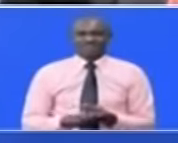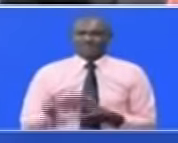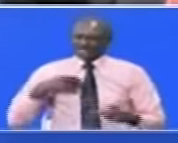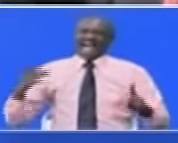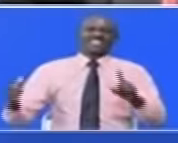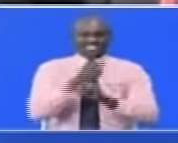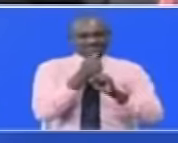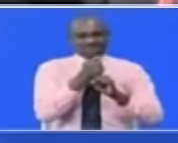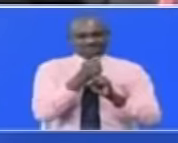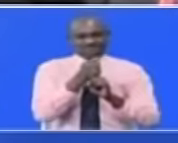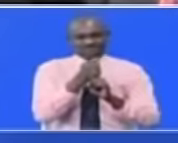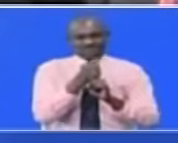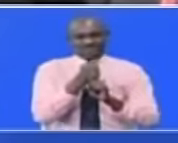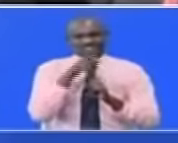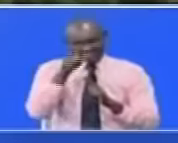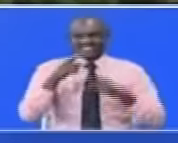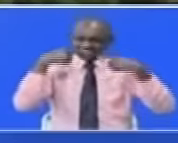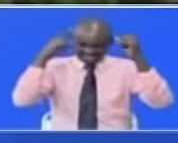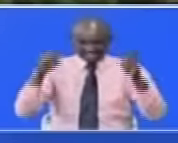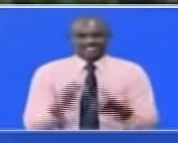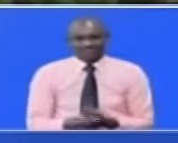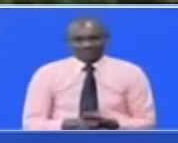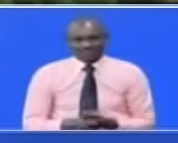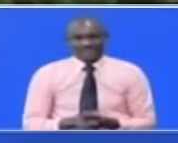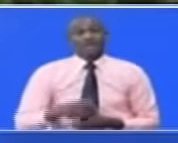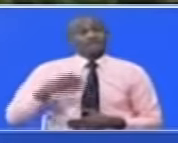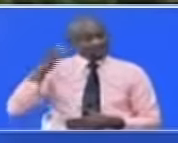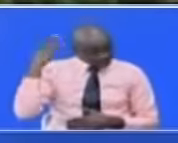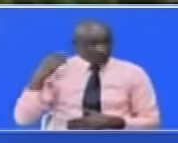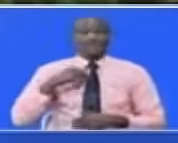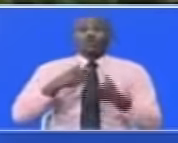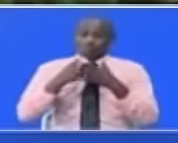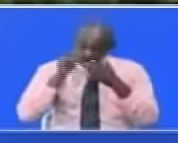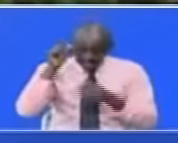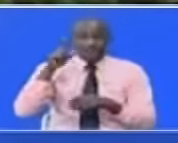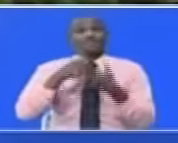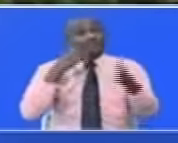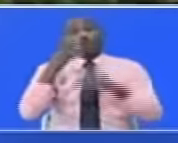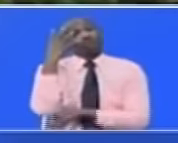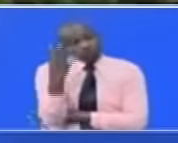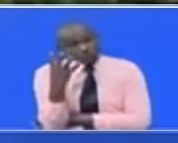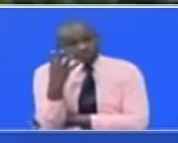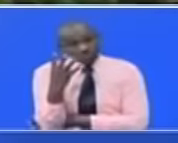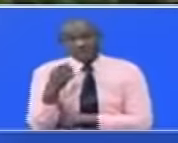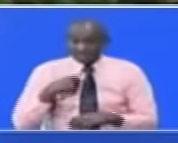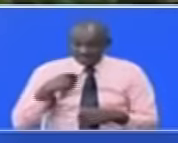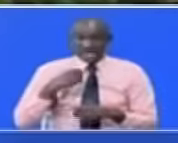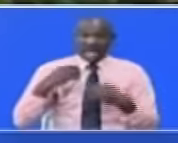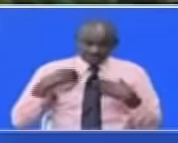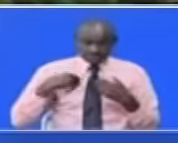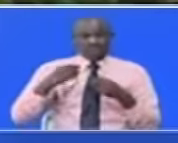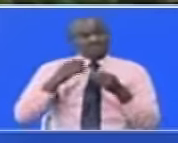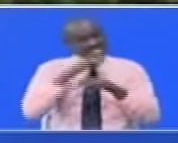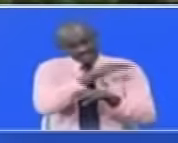achieved the greater success. We used to wake up at before 4 to study, and the evening we used to have preps